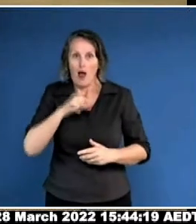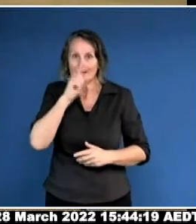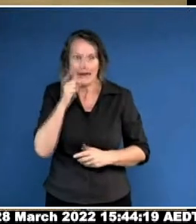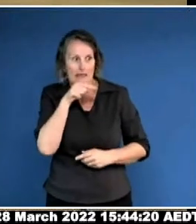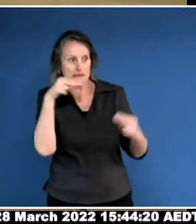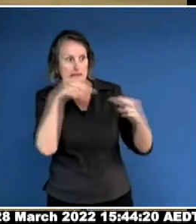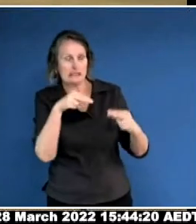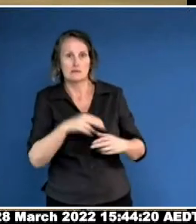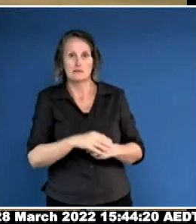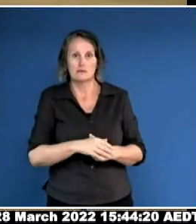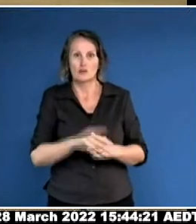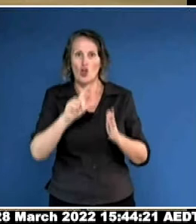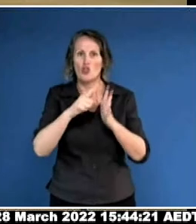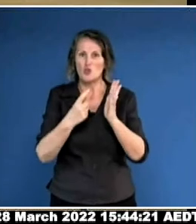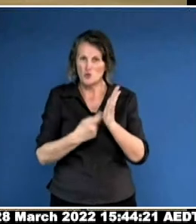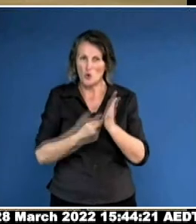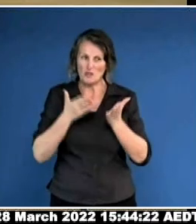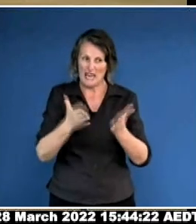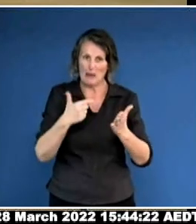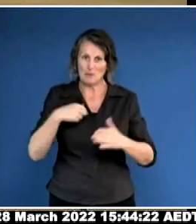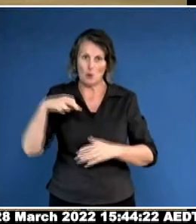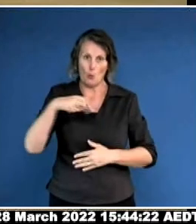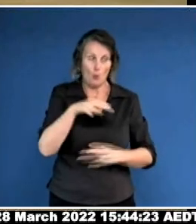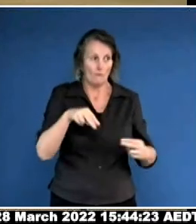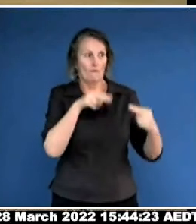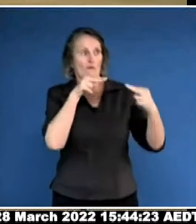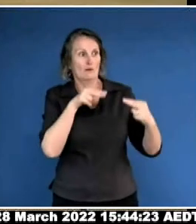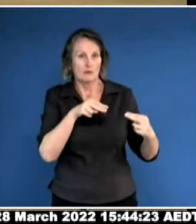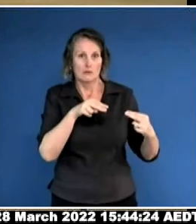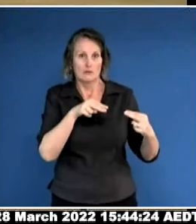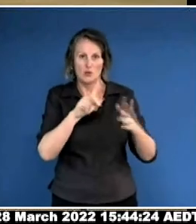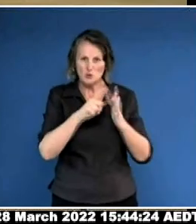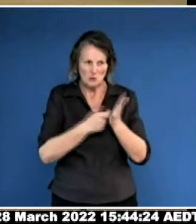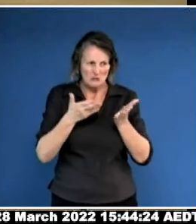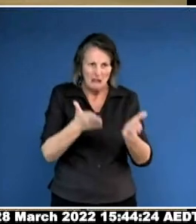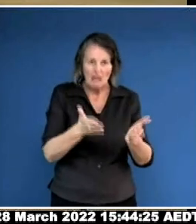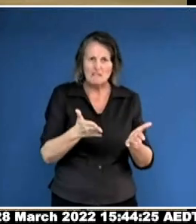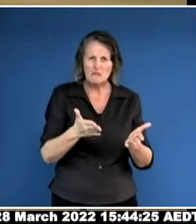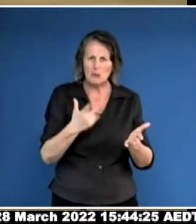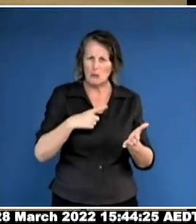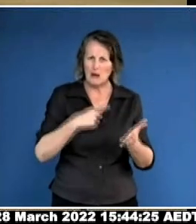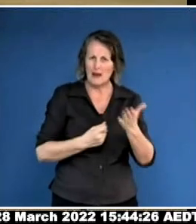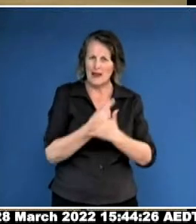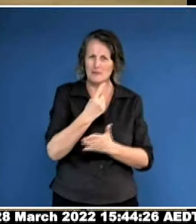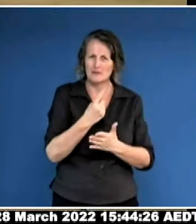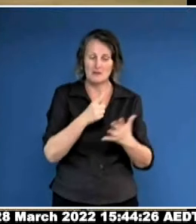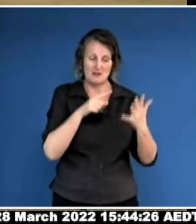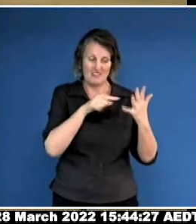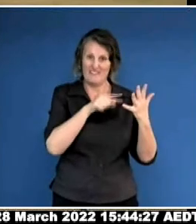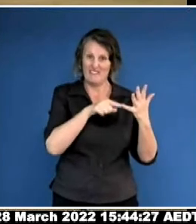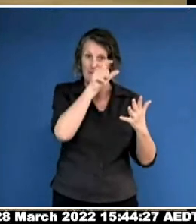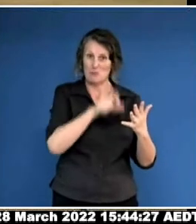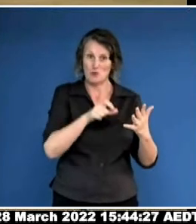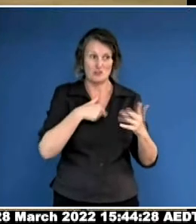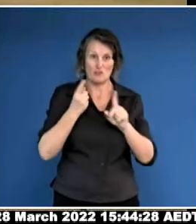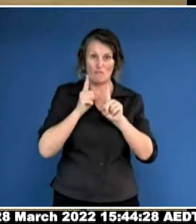to hospital." But they just let me walk out the door into the waiting room where Person Five was. Person Five just followed me out